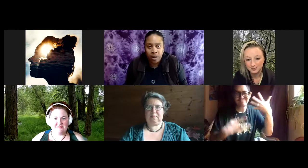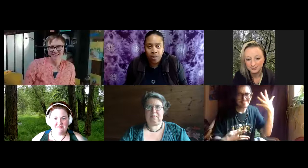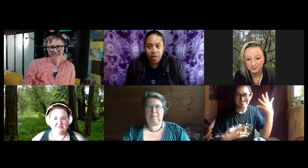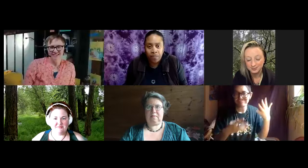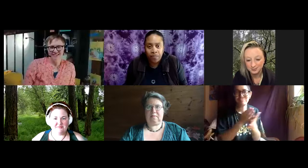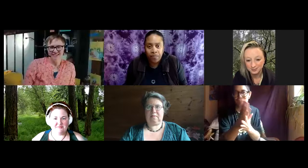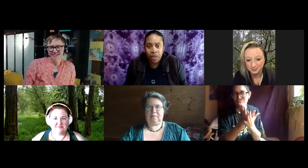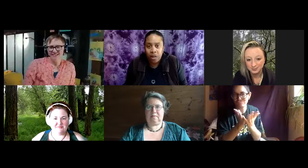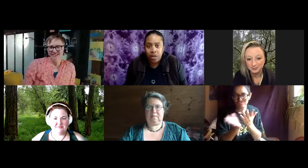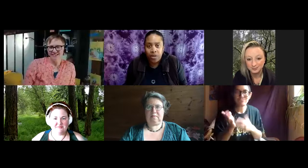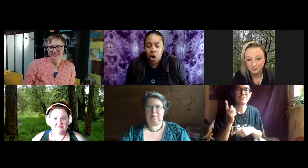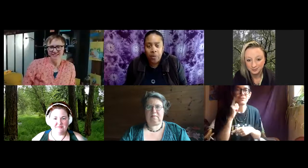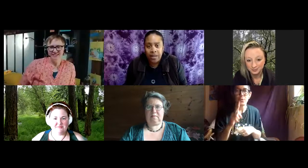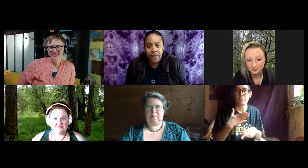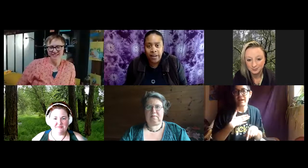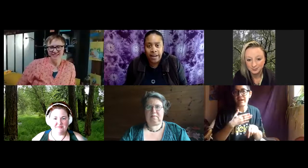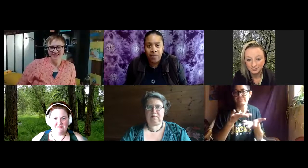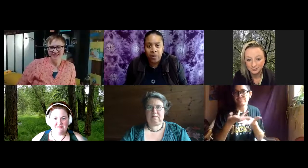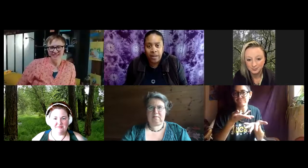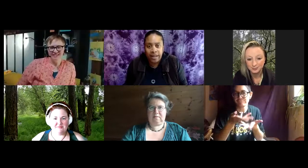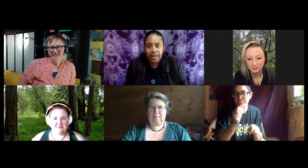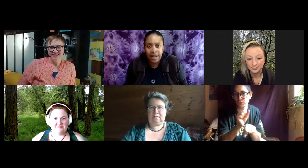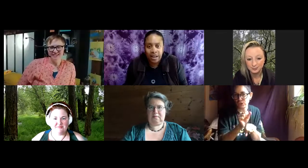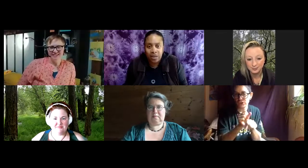healer. There's so many different kinds of